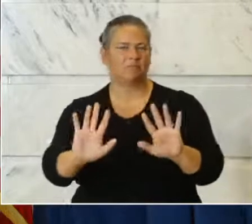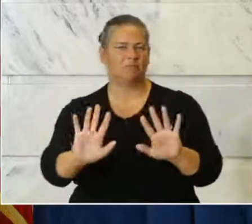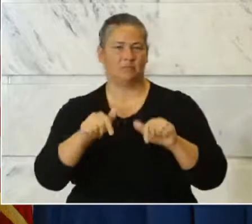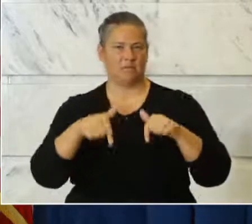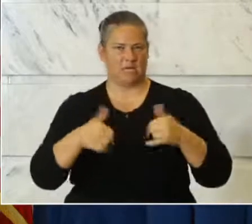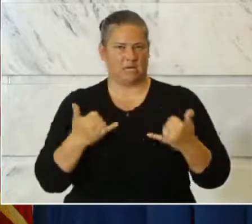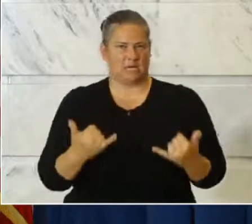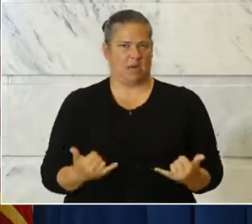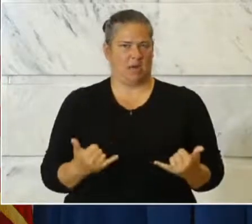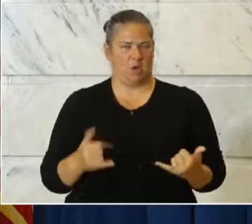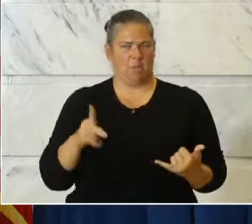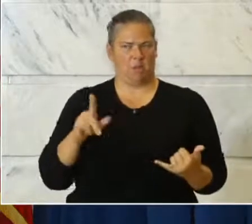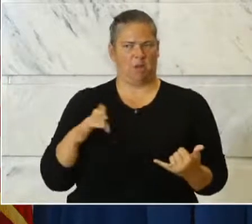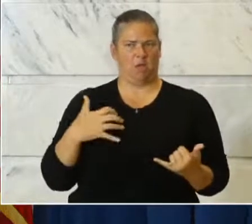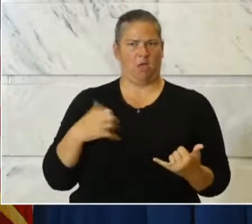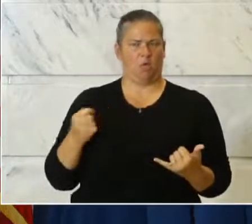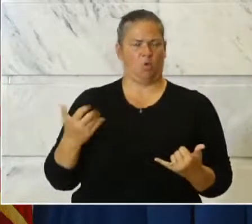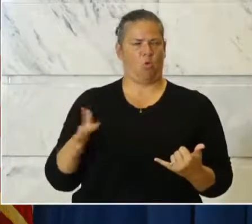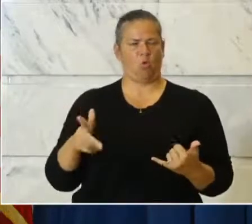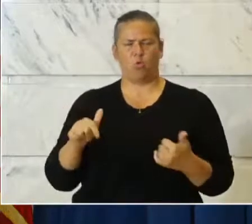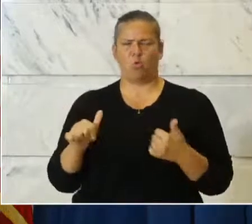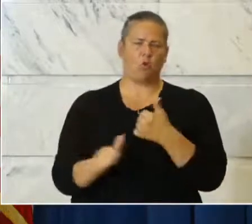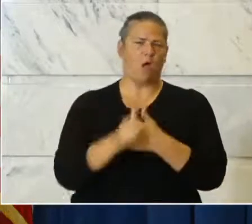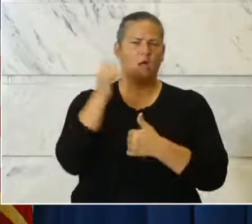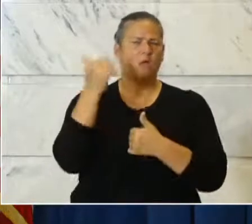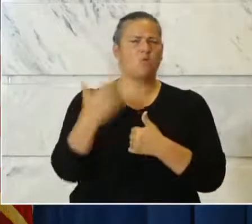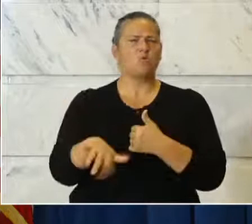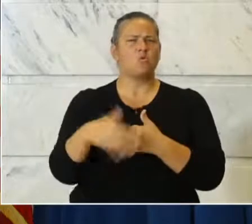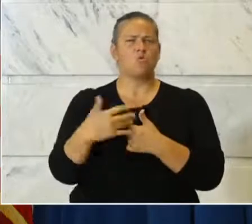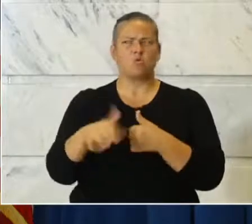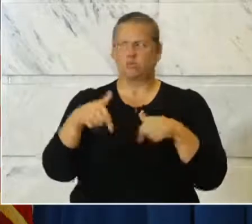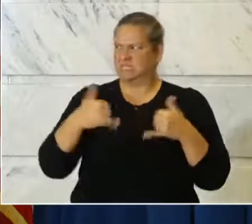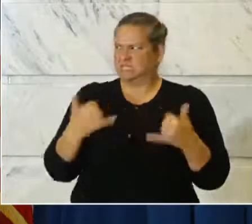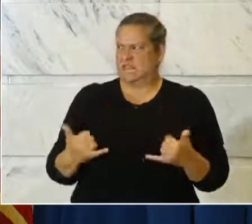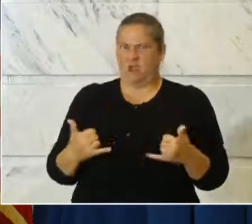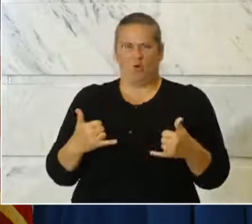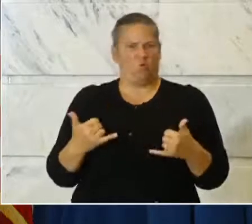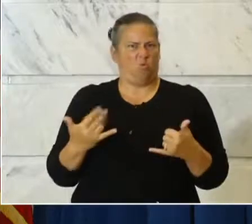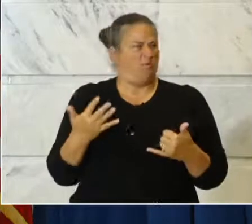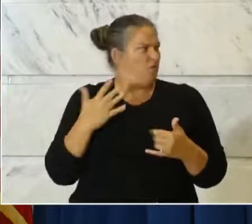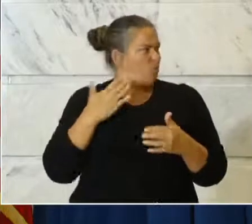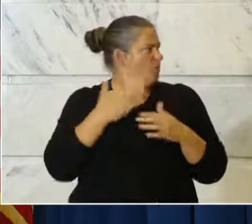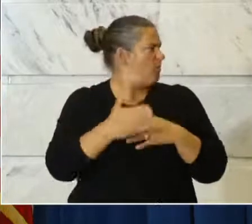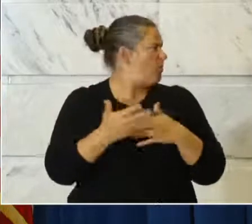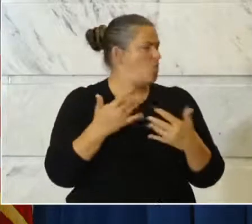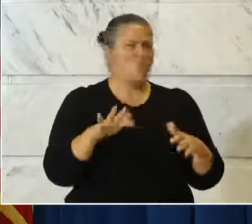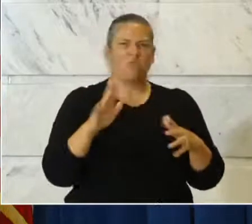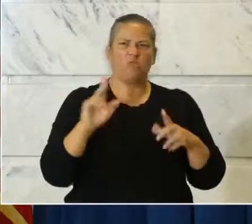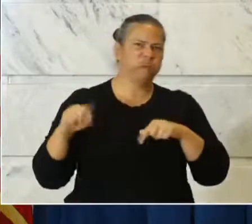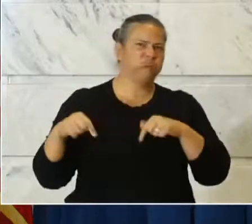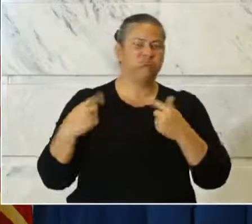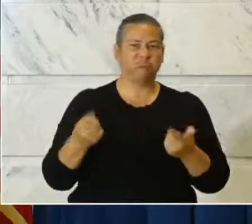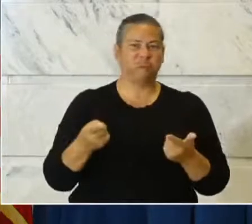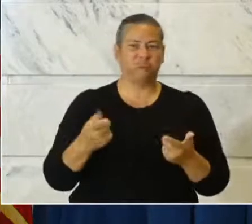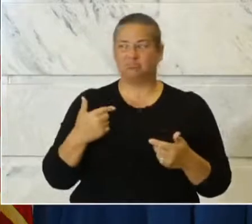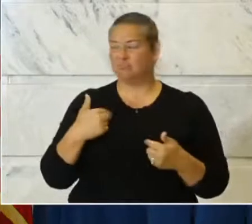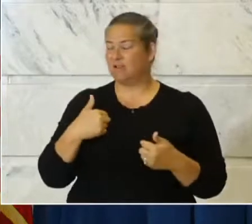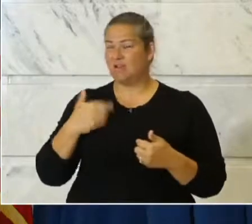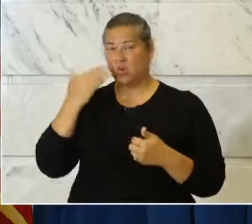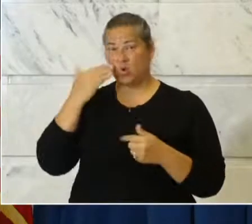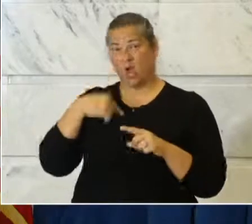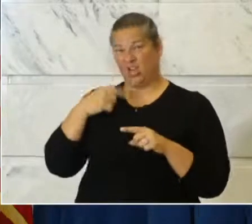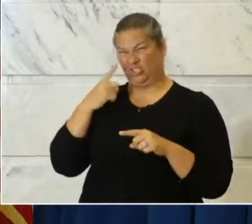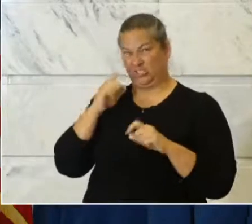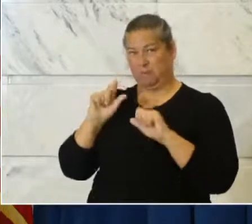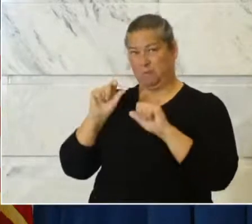least the biggest infectious public health threat that our species has faced in over a century. I don't have any graphs today. If you want to watch a video, I just posted a new